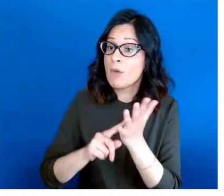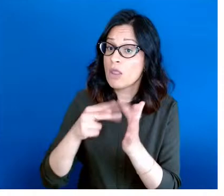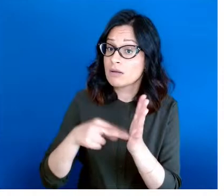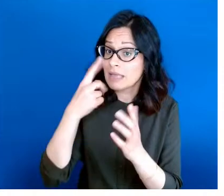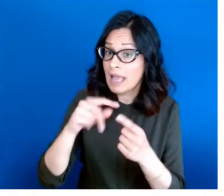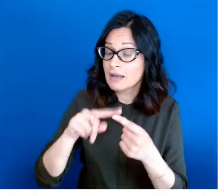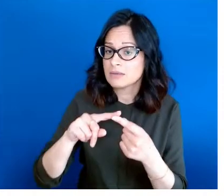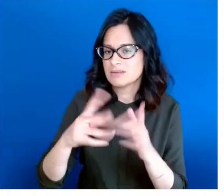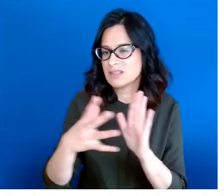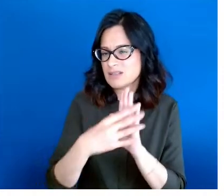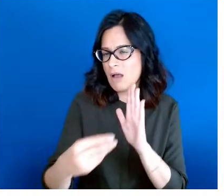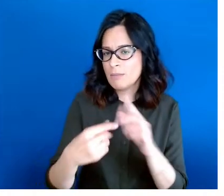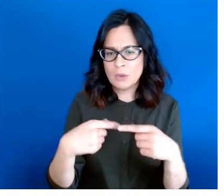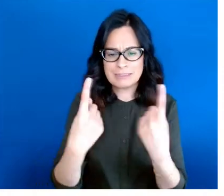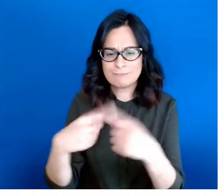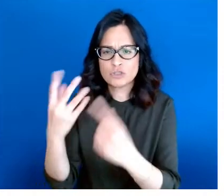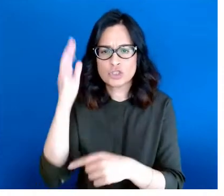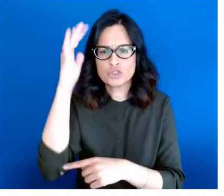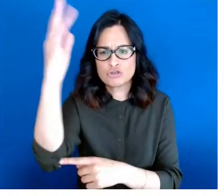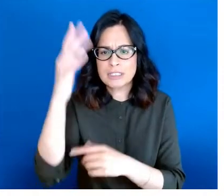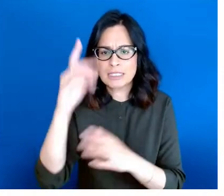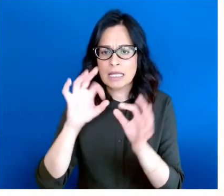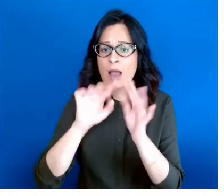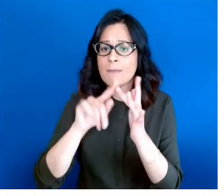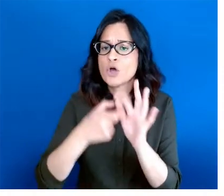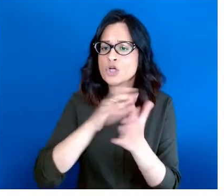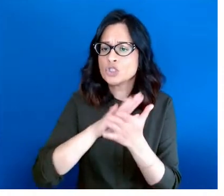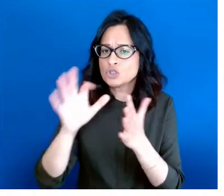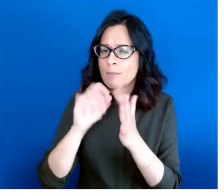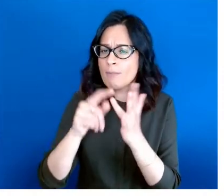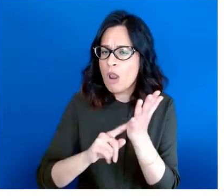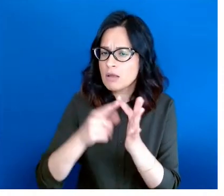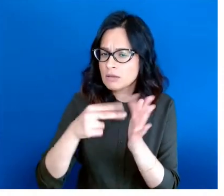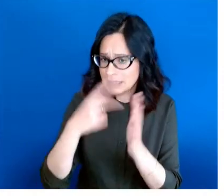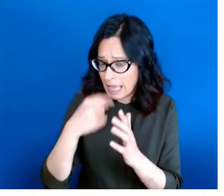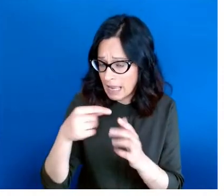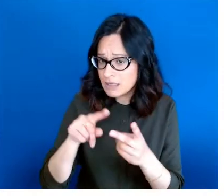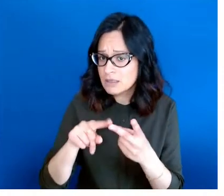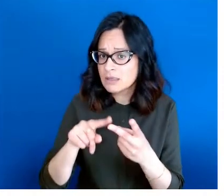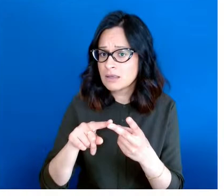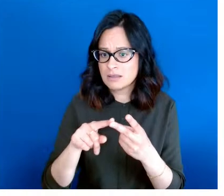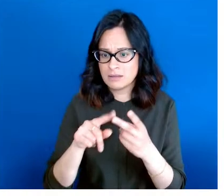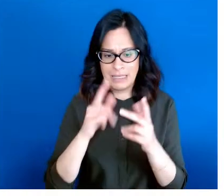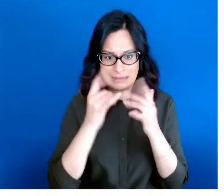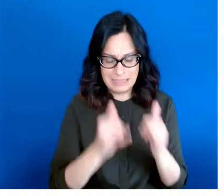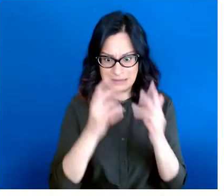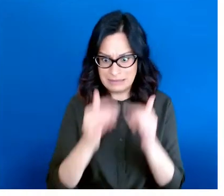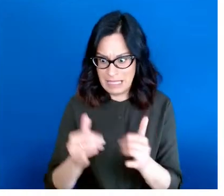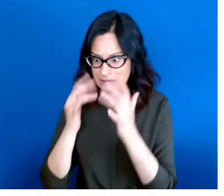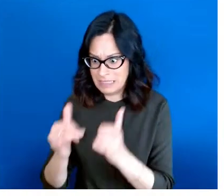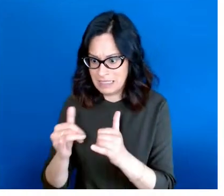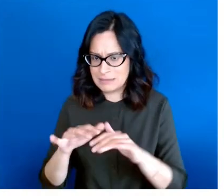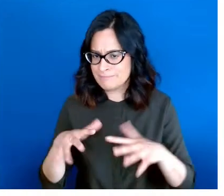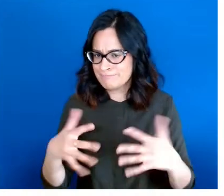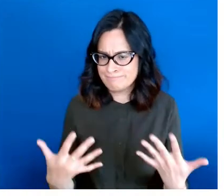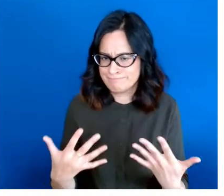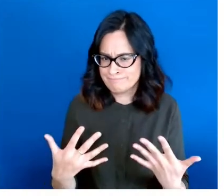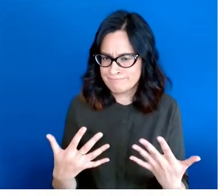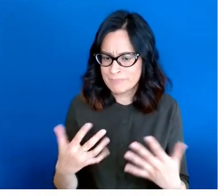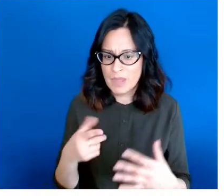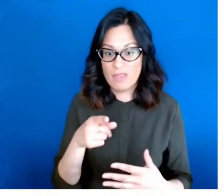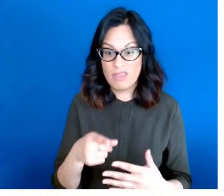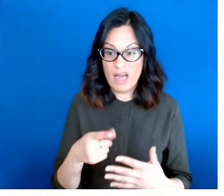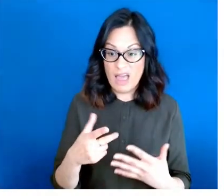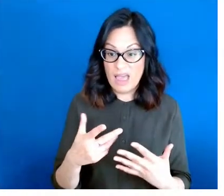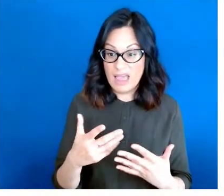example, for different tree pollens, for birch pollen. But these tests will not really make any difference